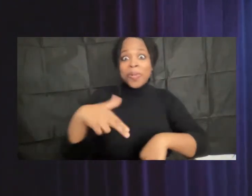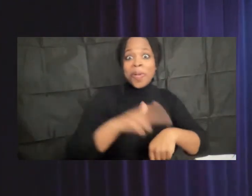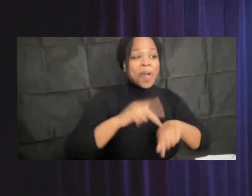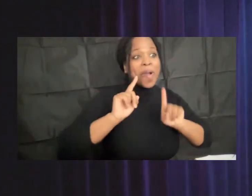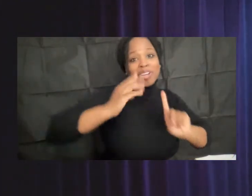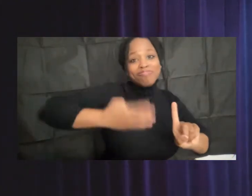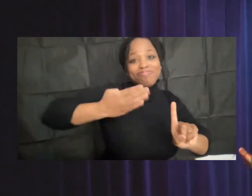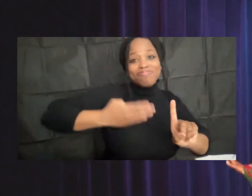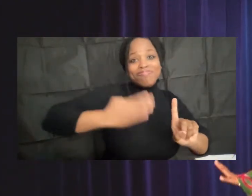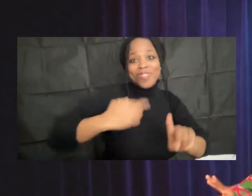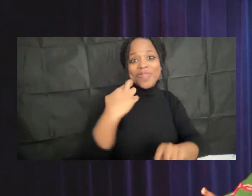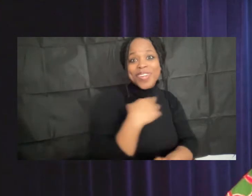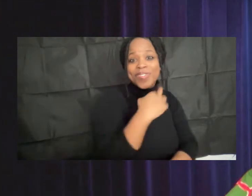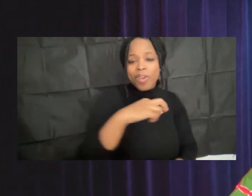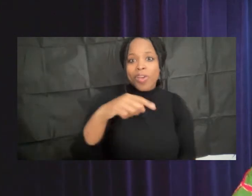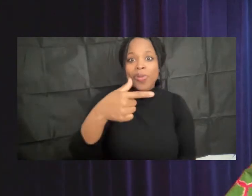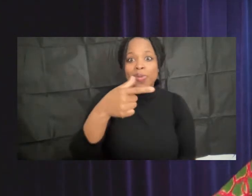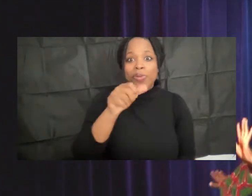takeout.